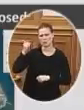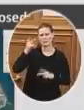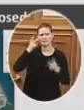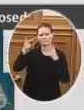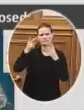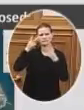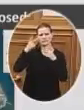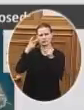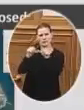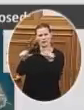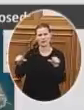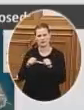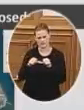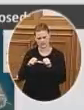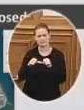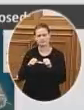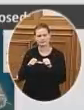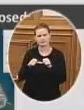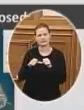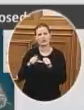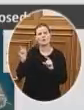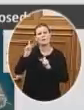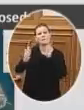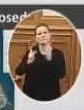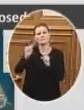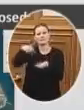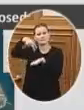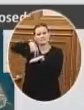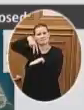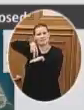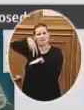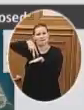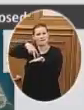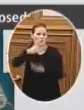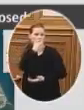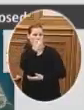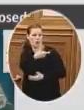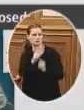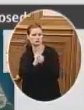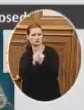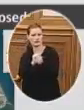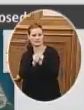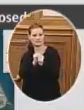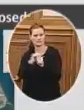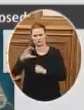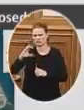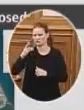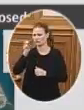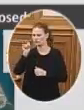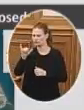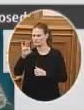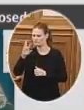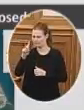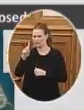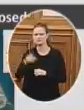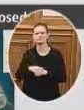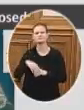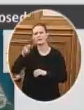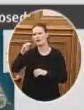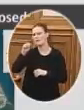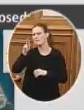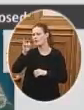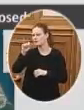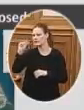the areas where we think people who are interested in the races will come in the greatest numbers. They include Crissy Field, the Marina Green, the Aquatic